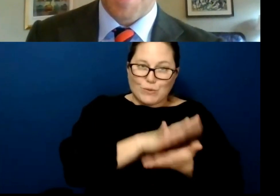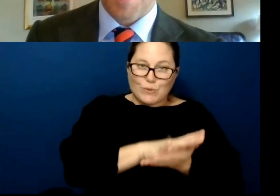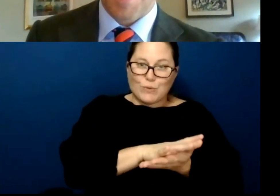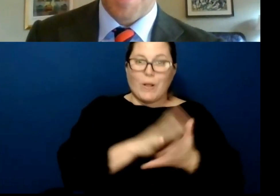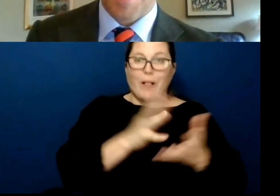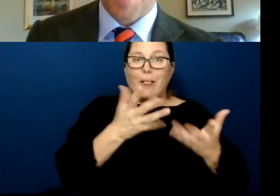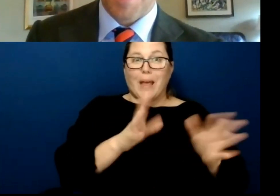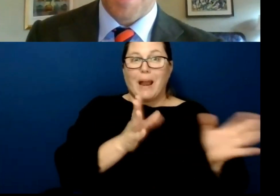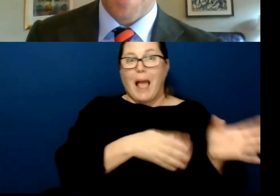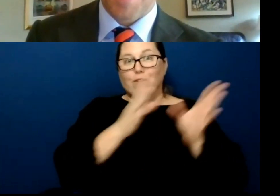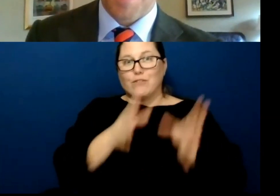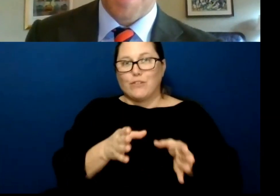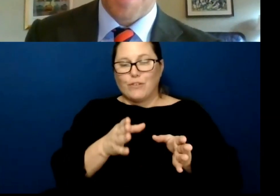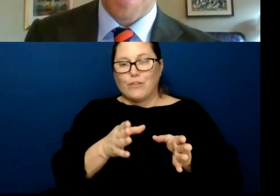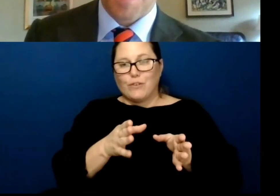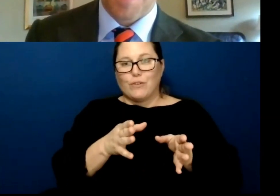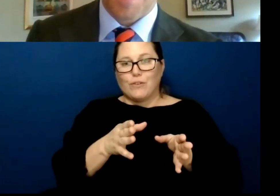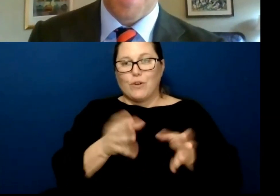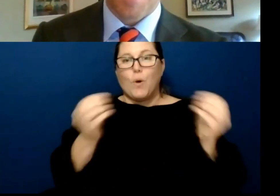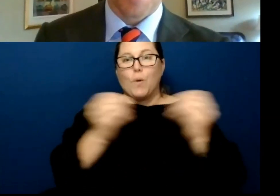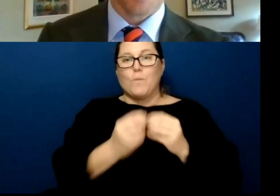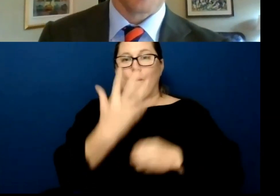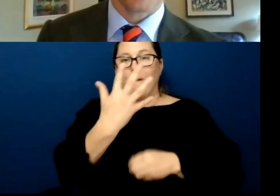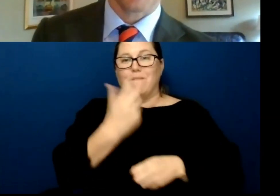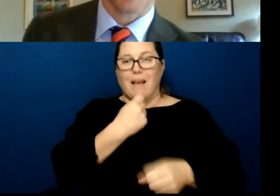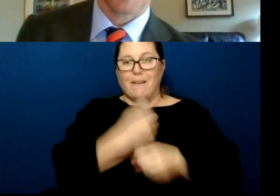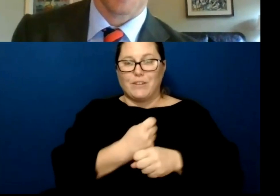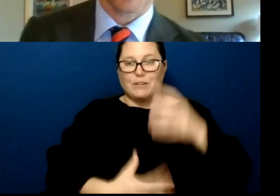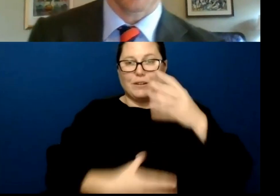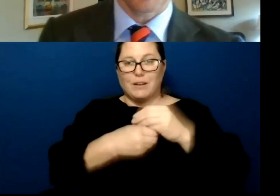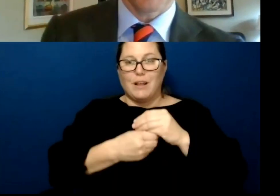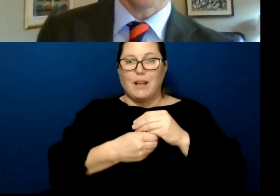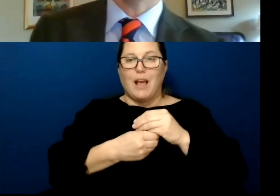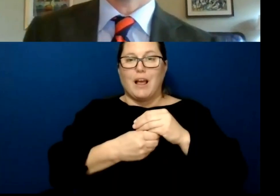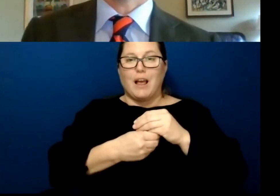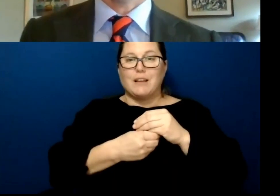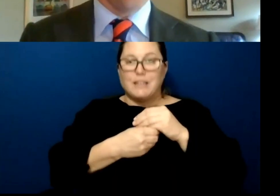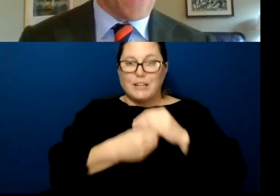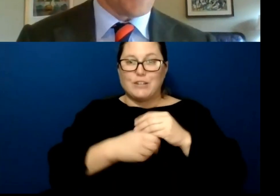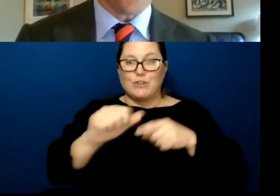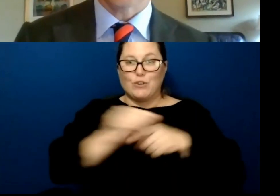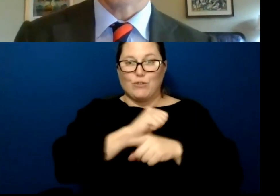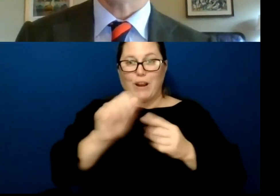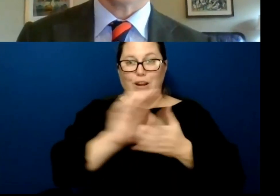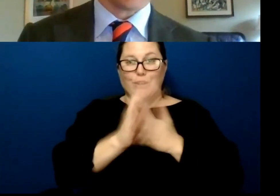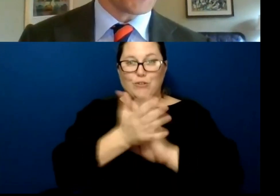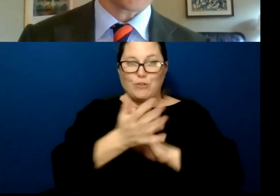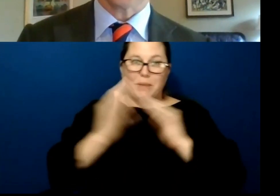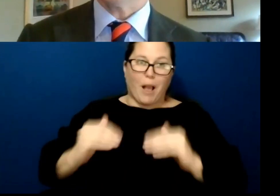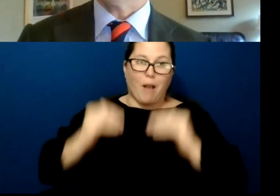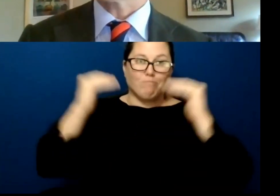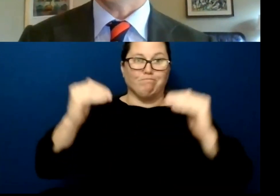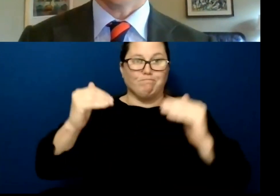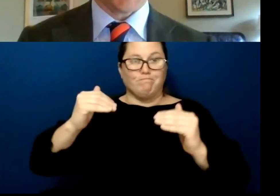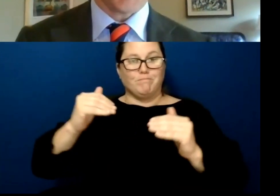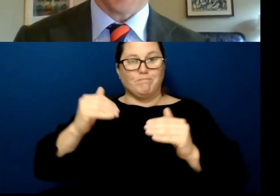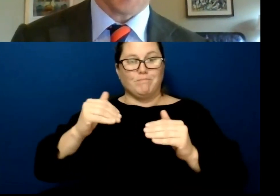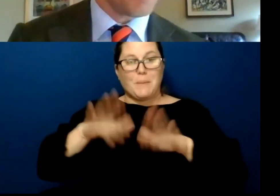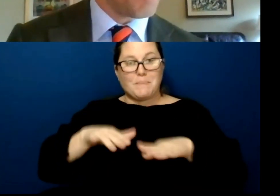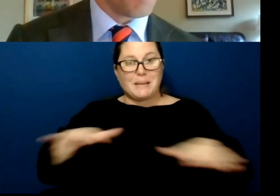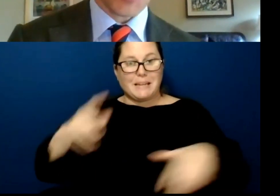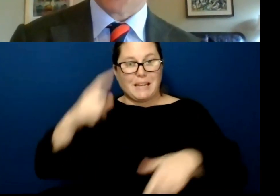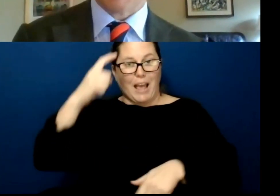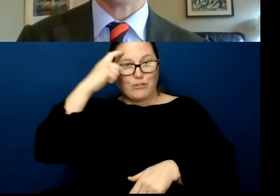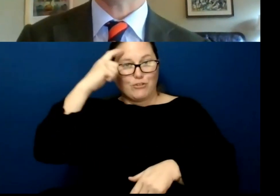it was 5 years of additional training to be a pediatric neurologist. Wow. Several schools, a lot